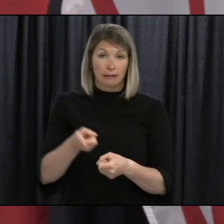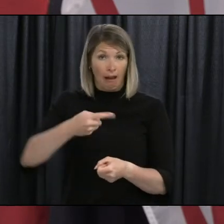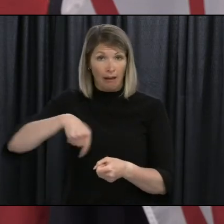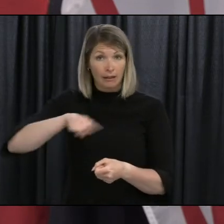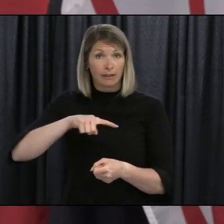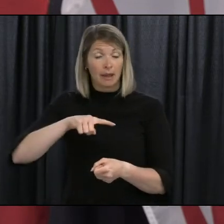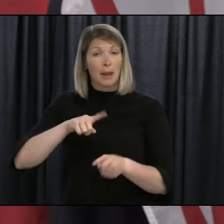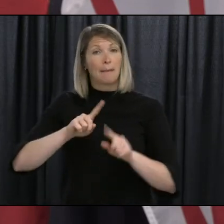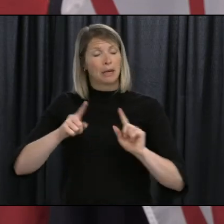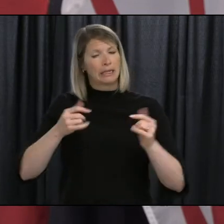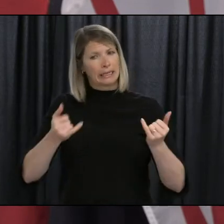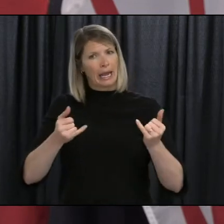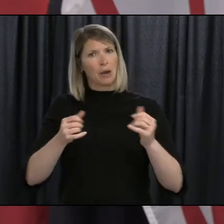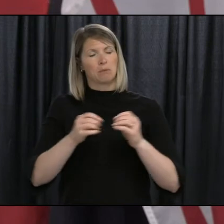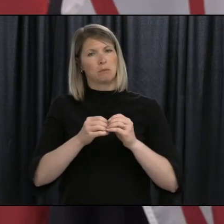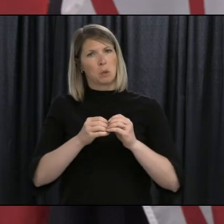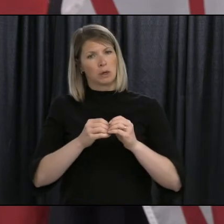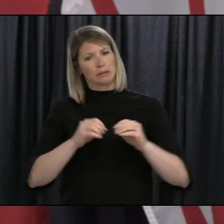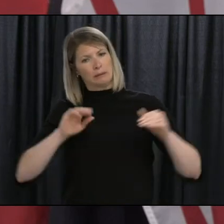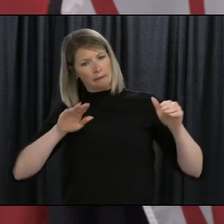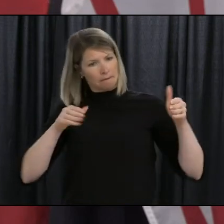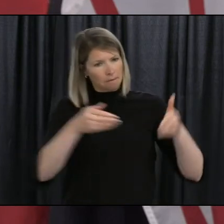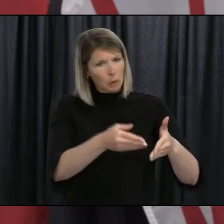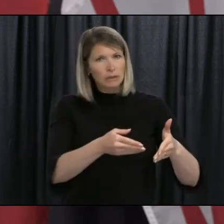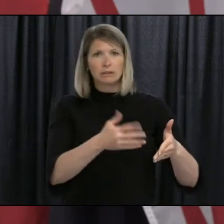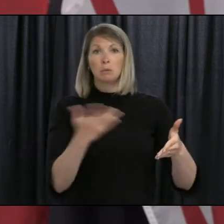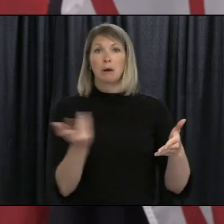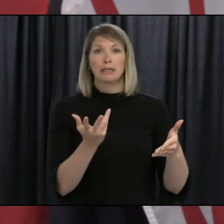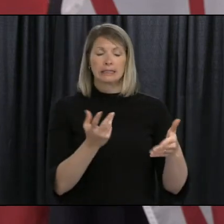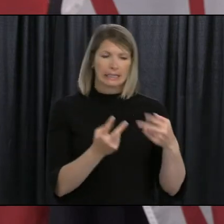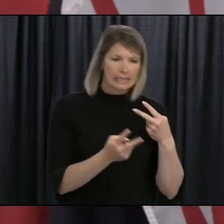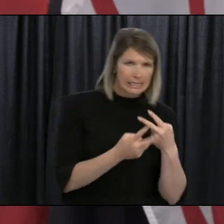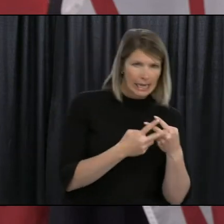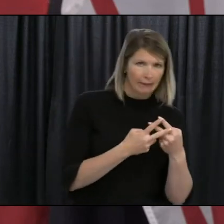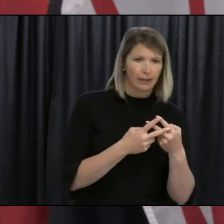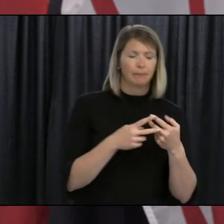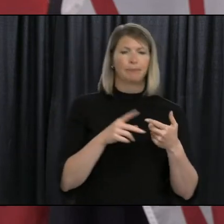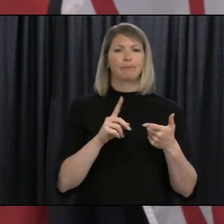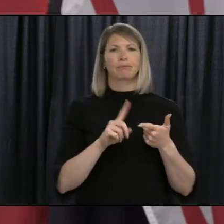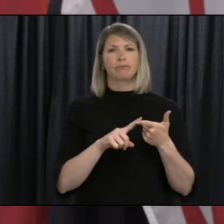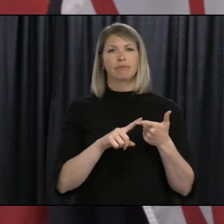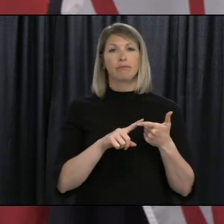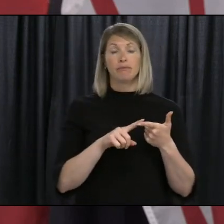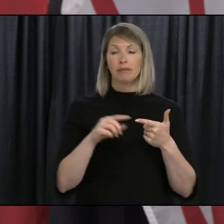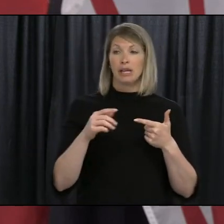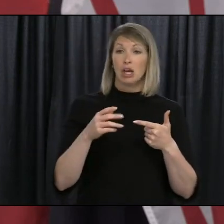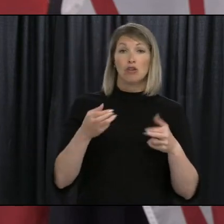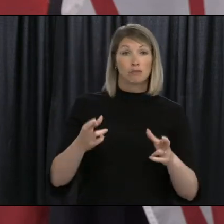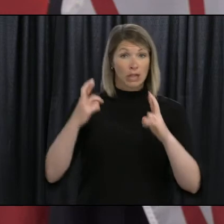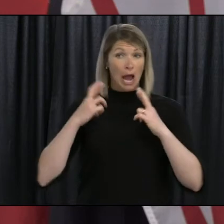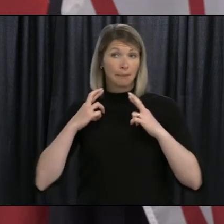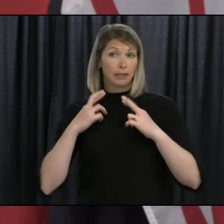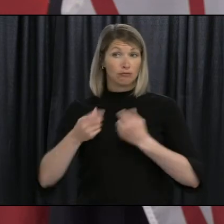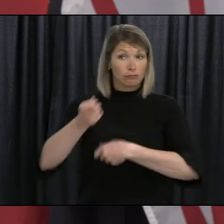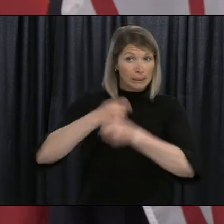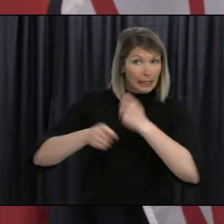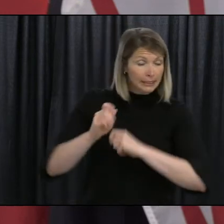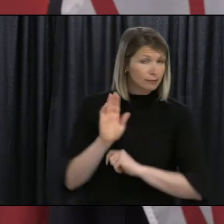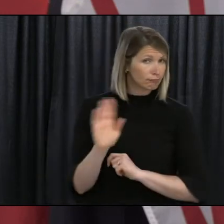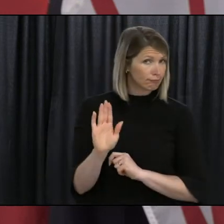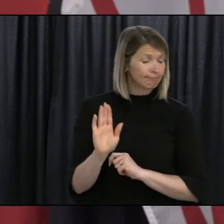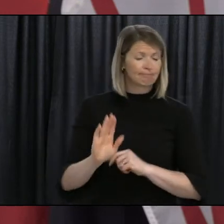more strongly on efficiencies, on attrition, on new ways of doing